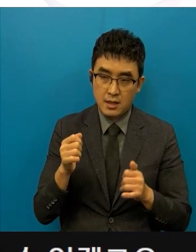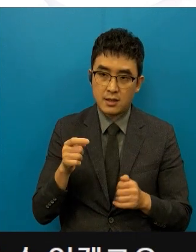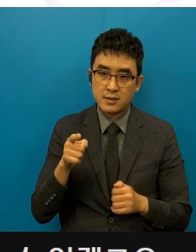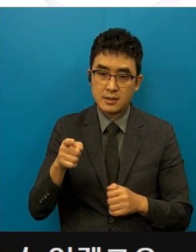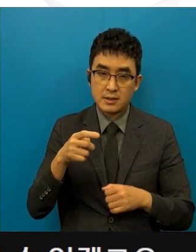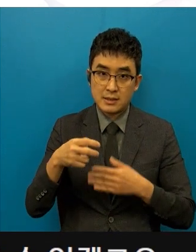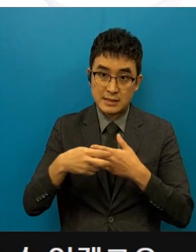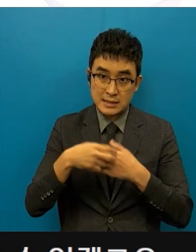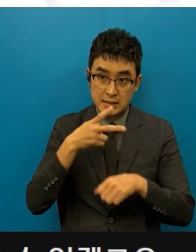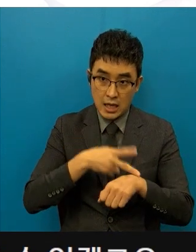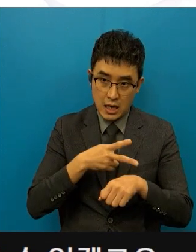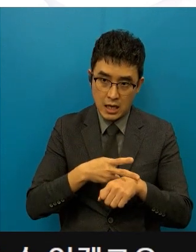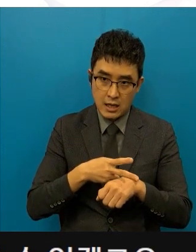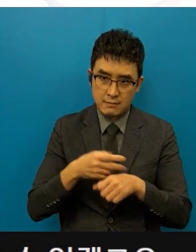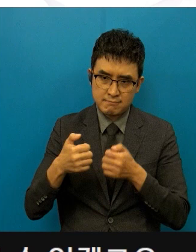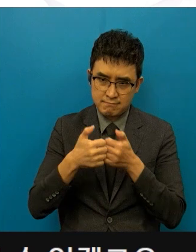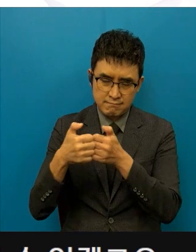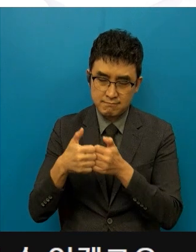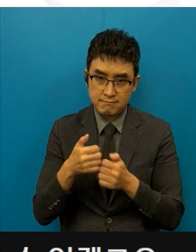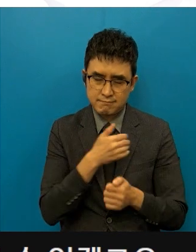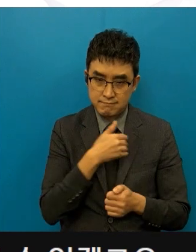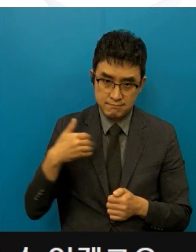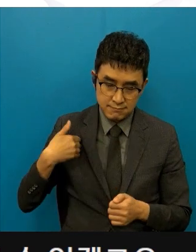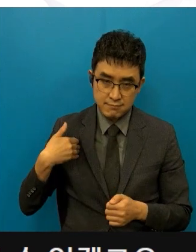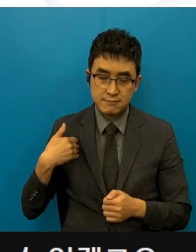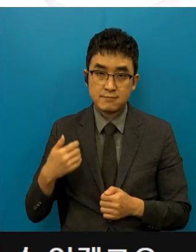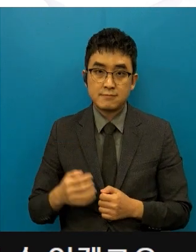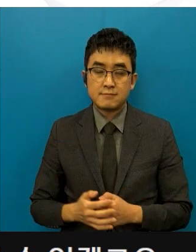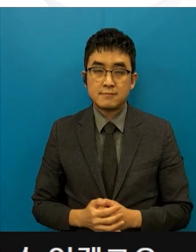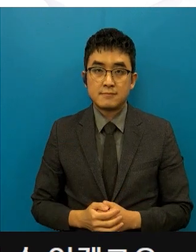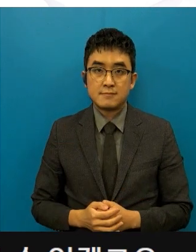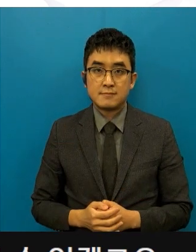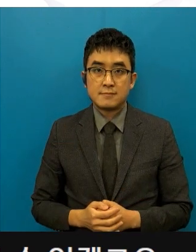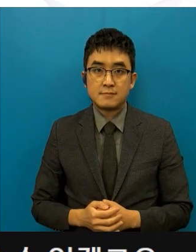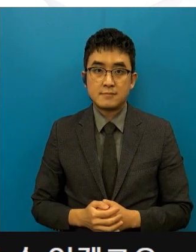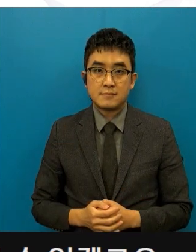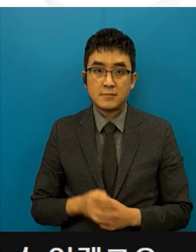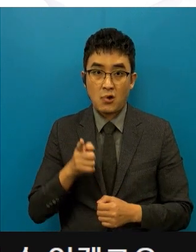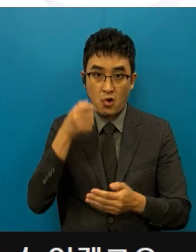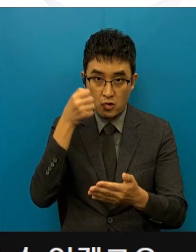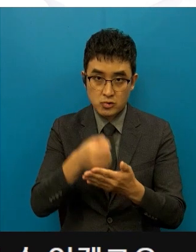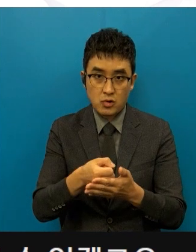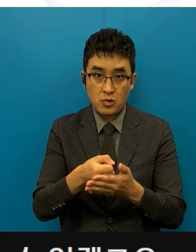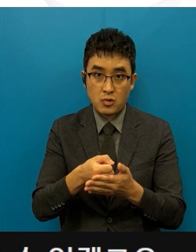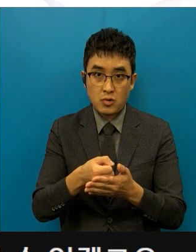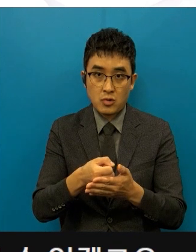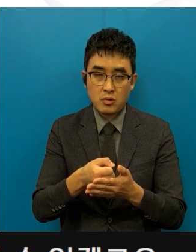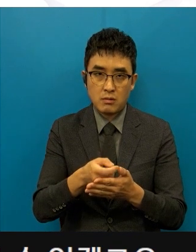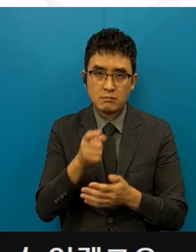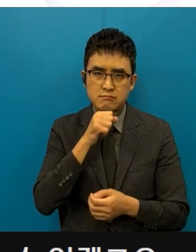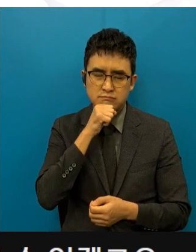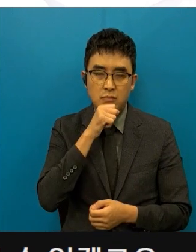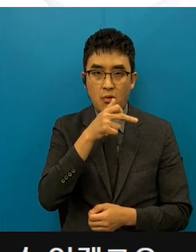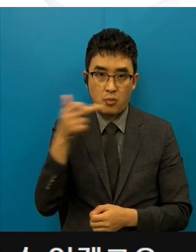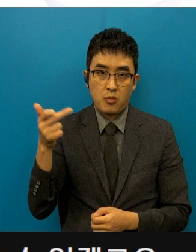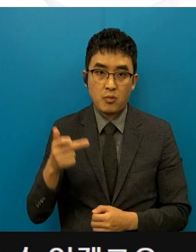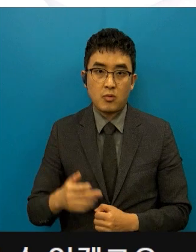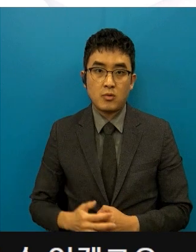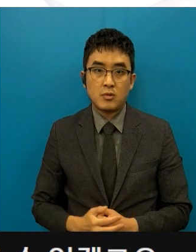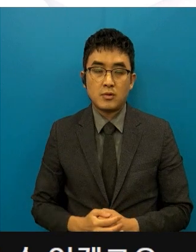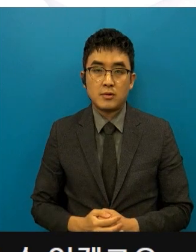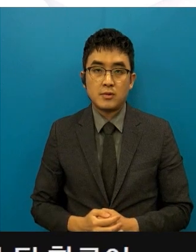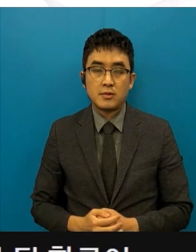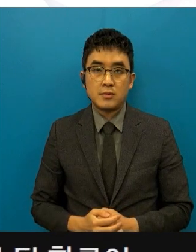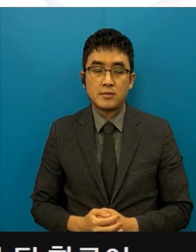yes. So this issue is about the naturalist, the hospice.